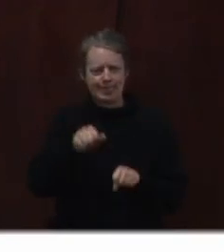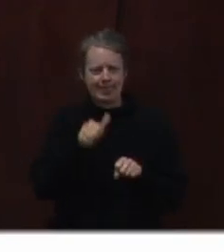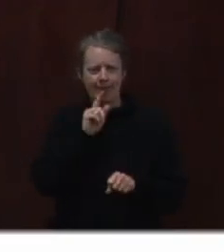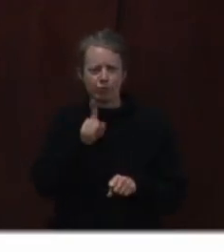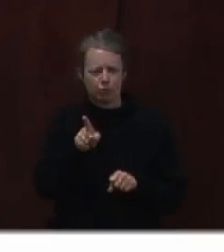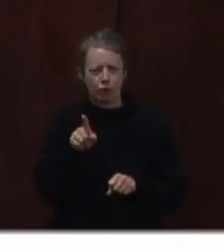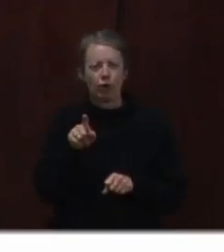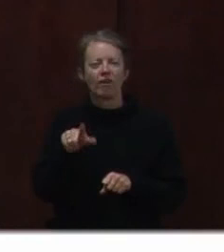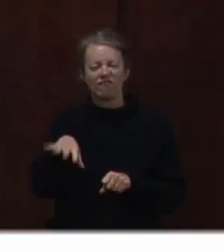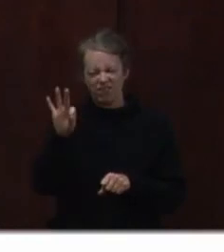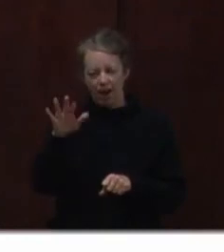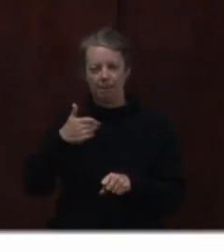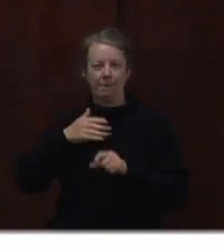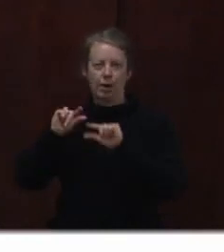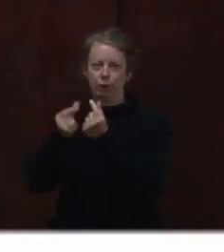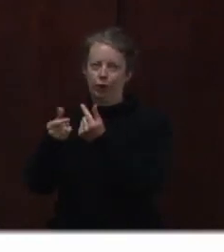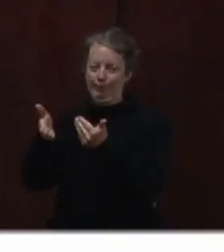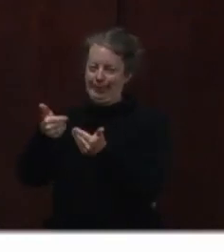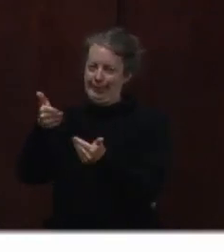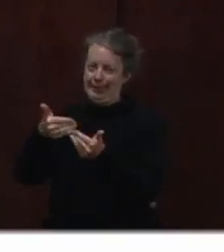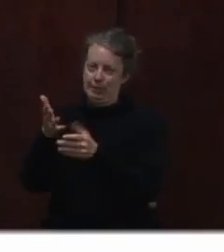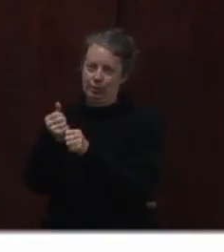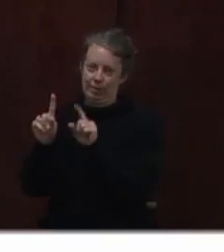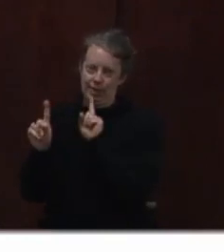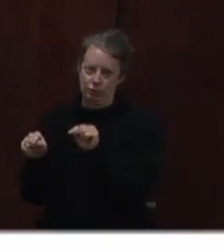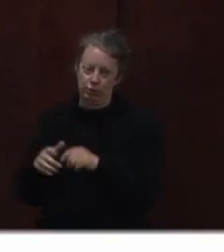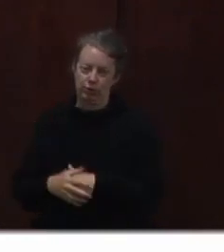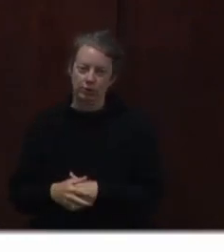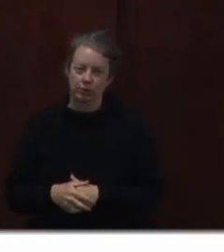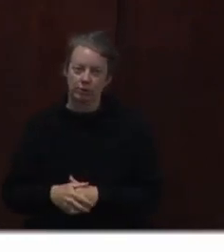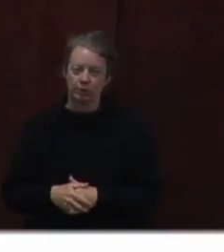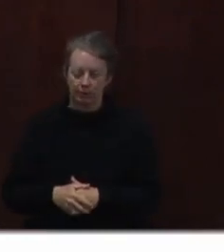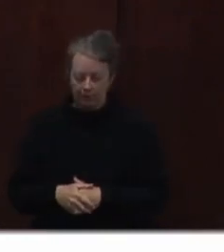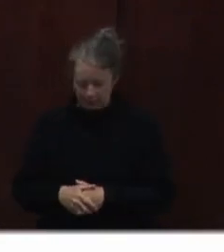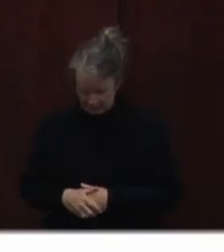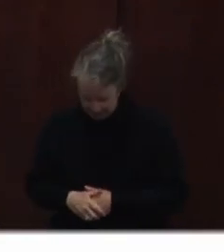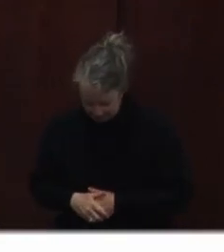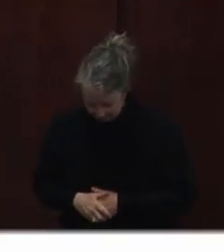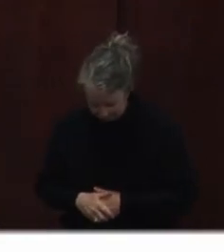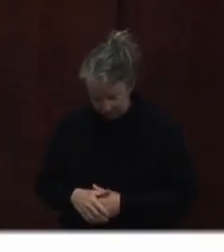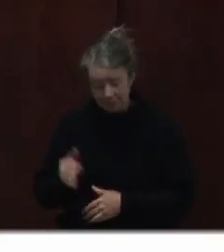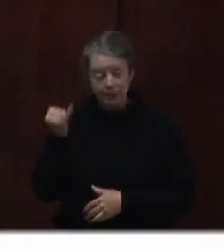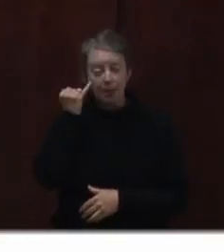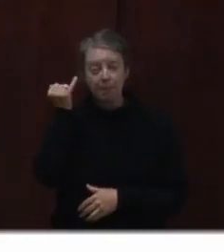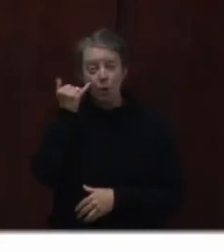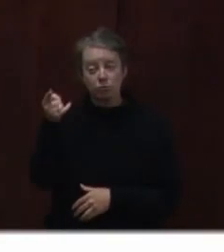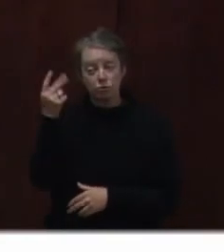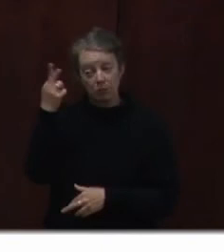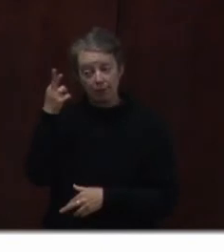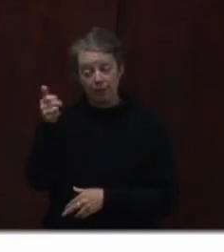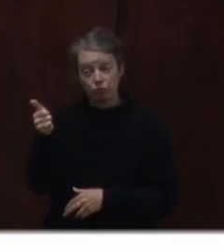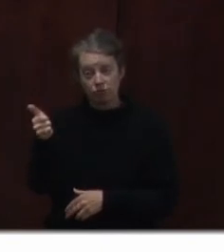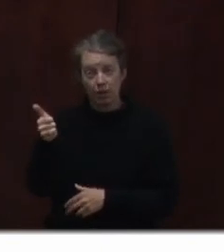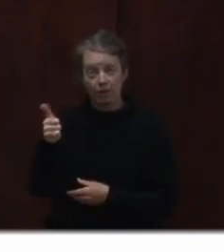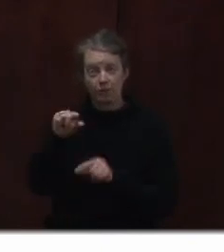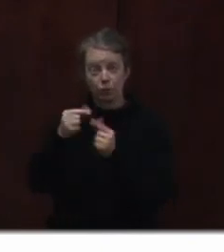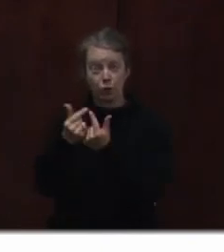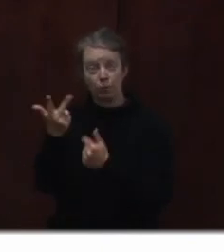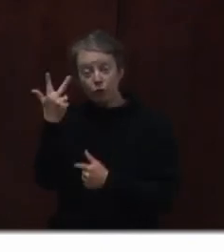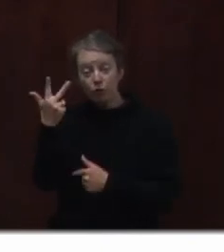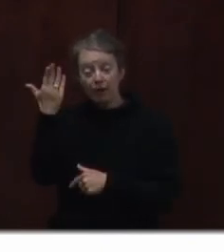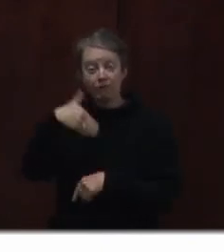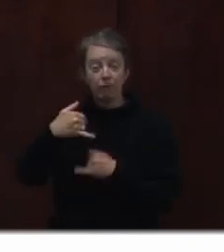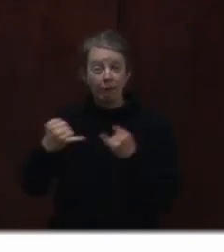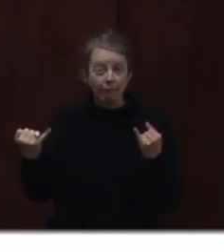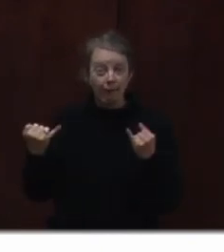easiest tools that's out there. So if you do find that you're in Group 3, frontline essential workers that are going to be